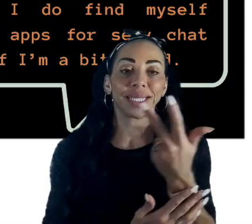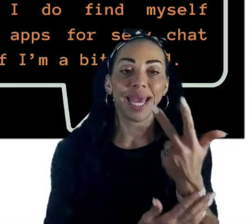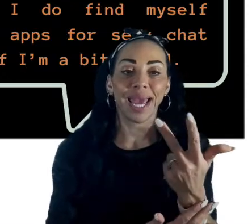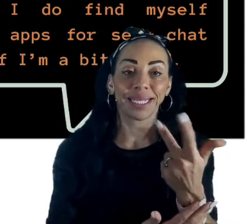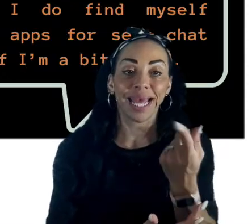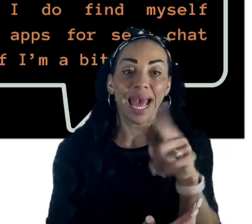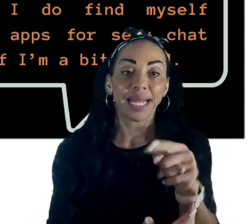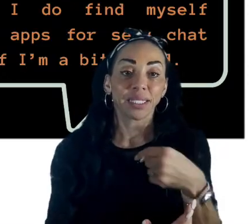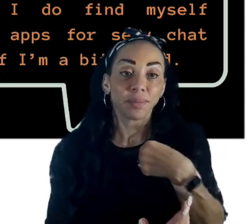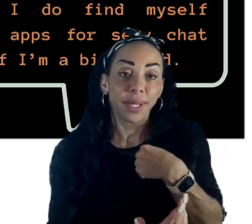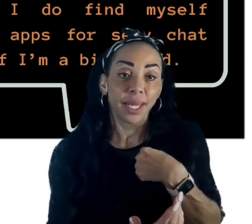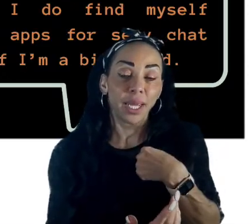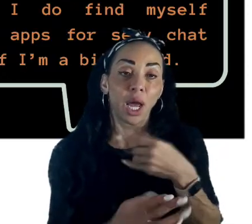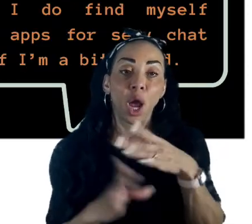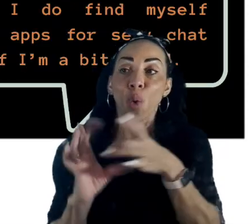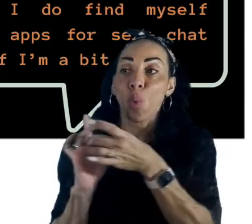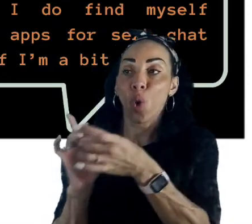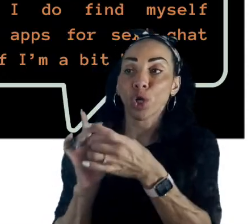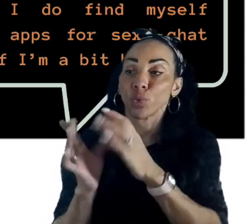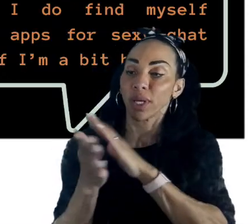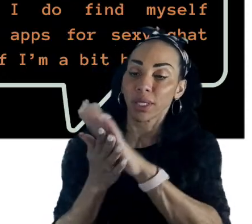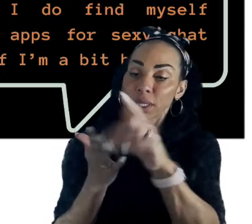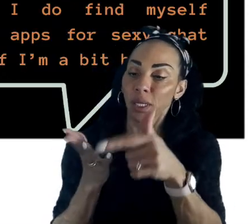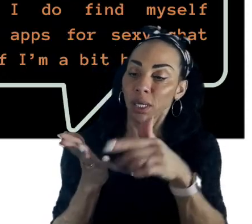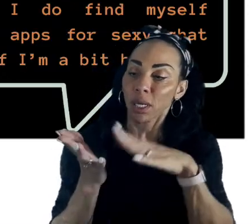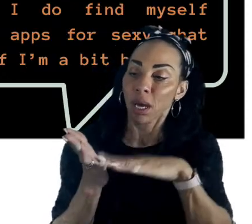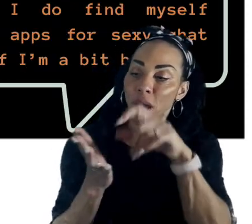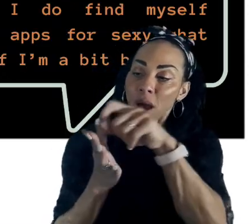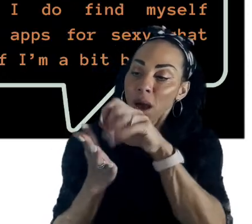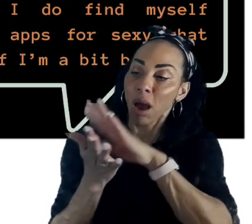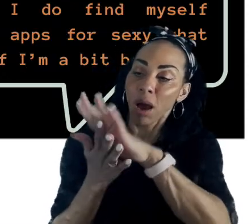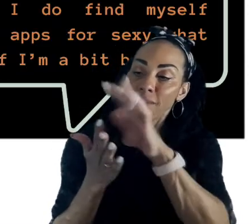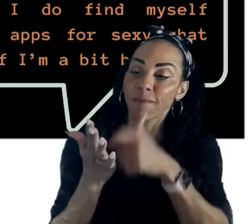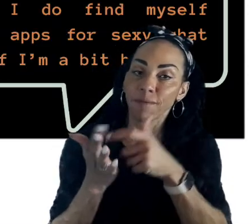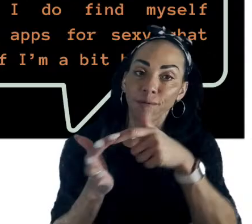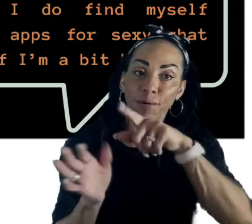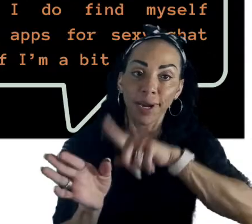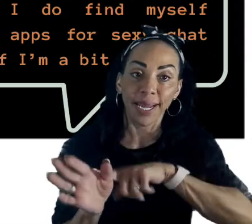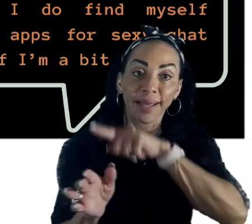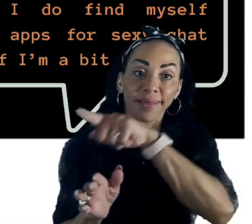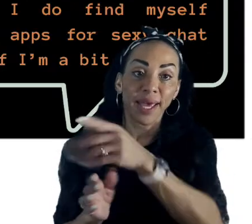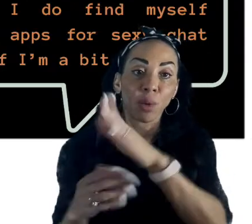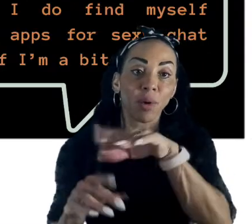they were they're a migrant from Nairobi, and